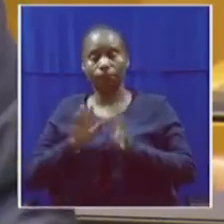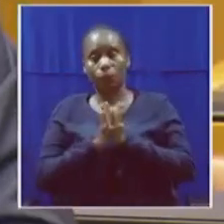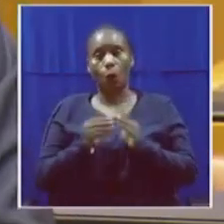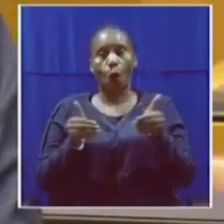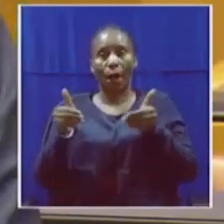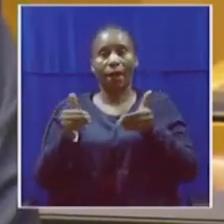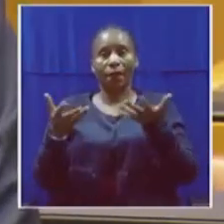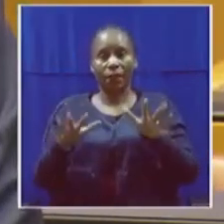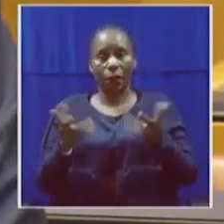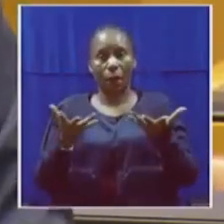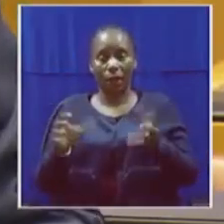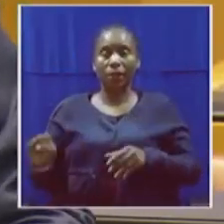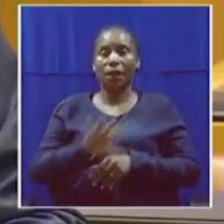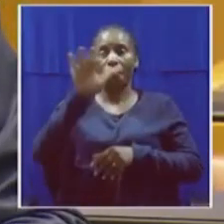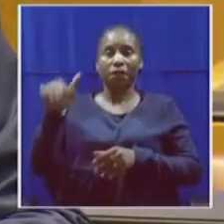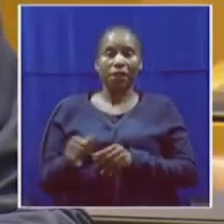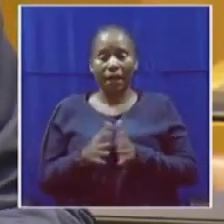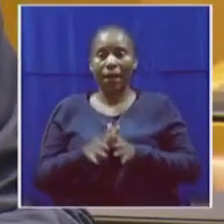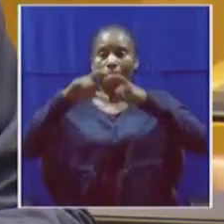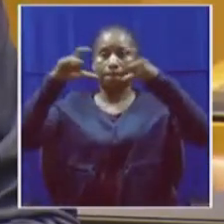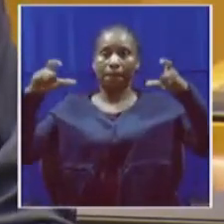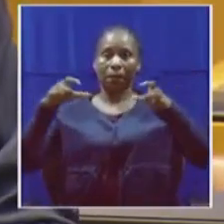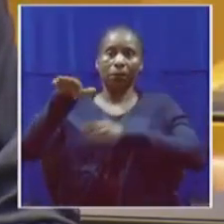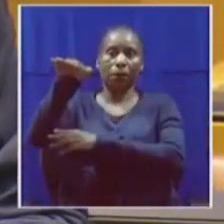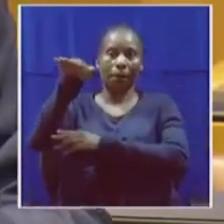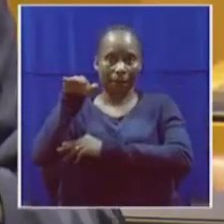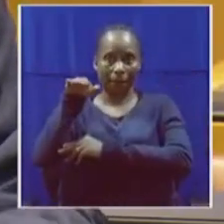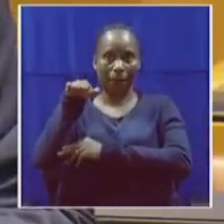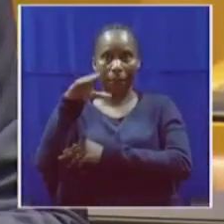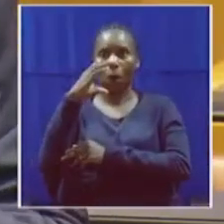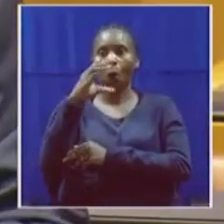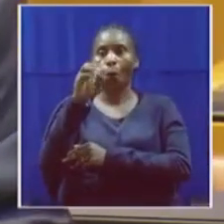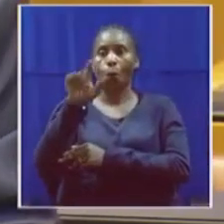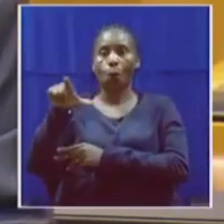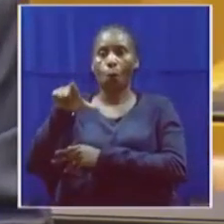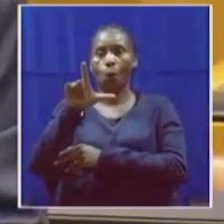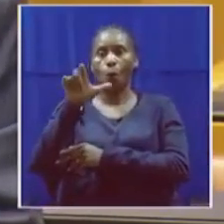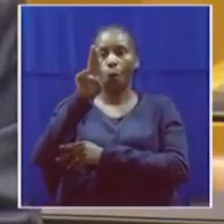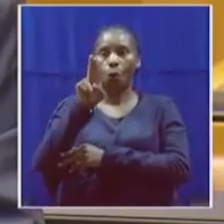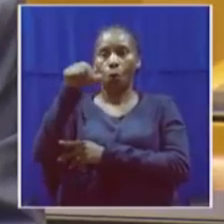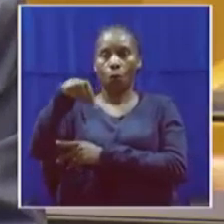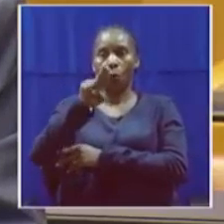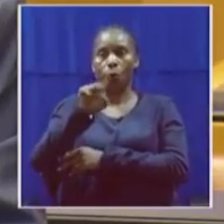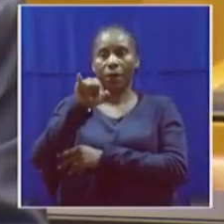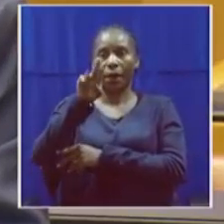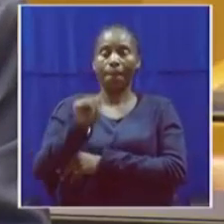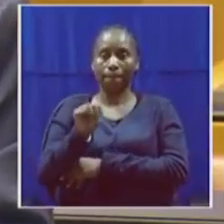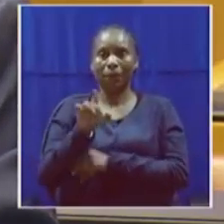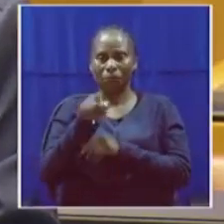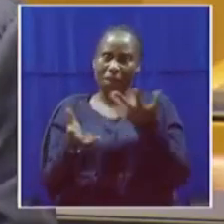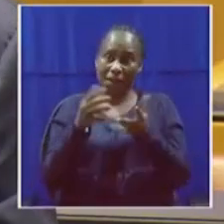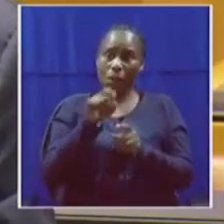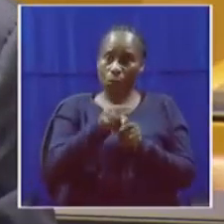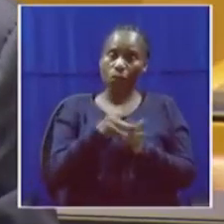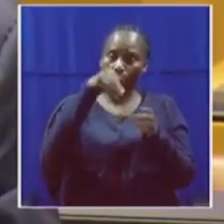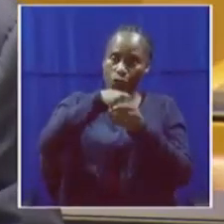at the South African Reserve Bank, which colloquia may have contributed to the ideas process or